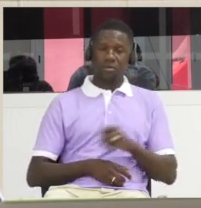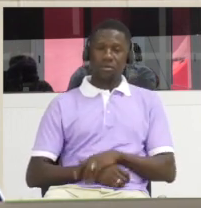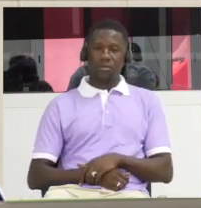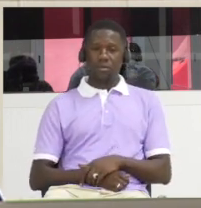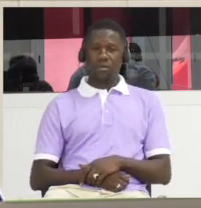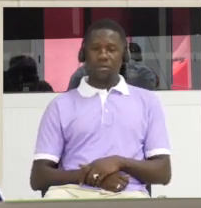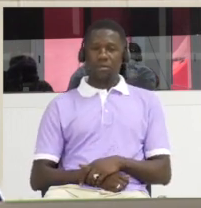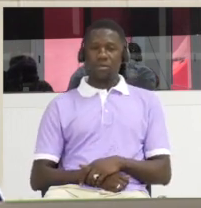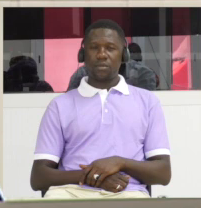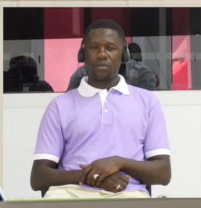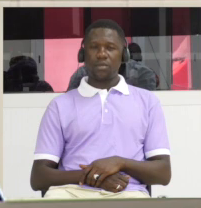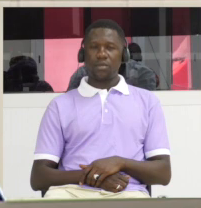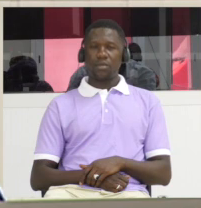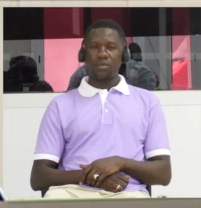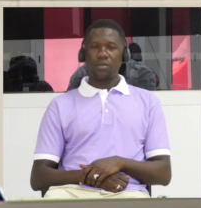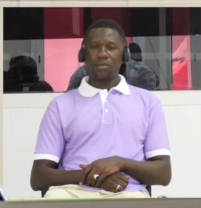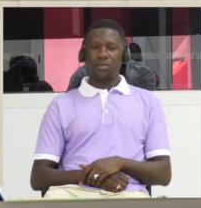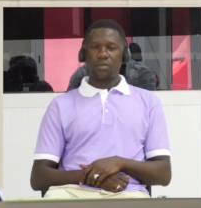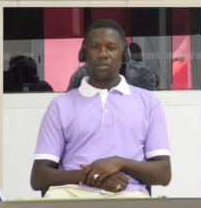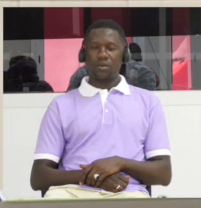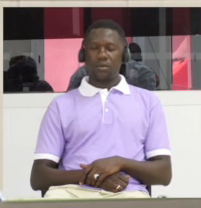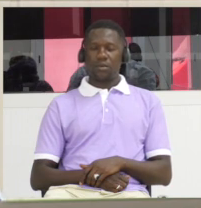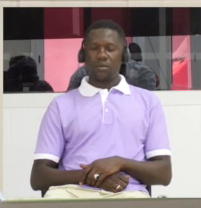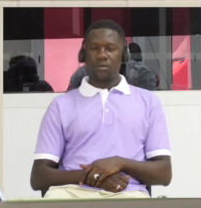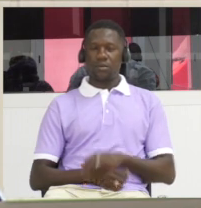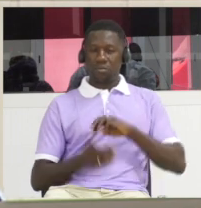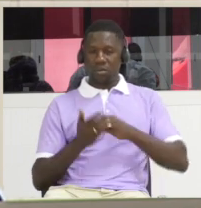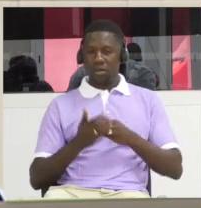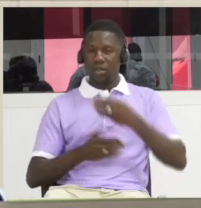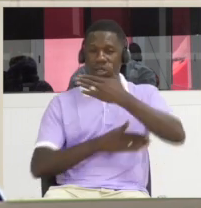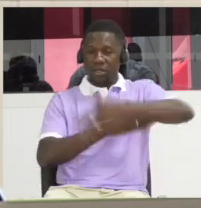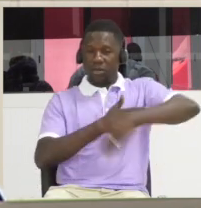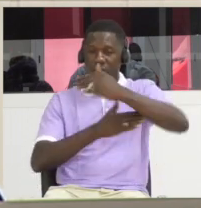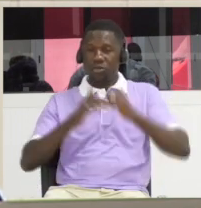the Territorial Support Group, under the command of